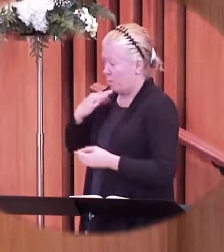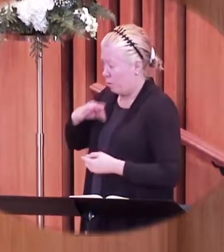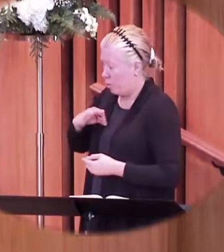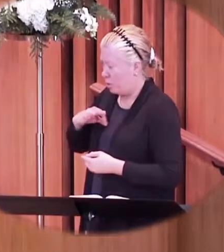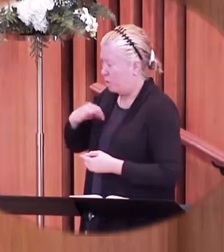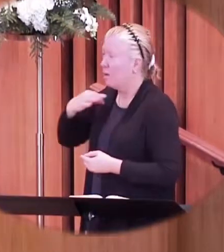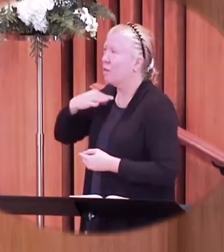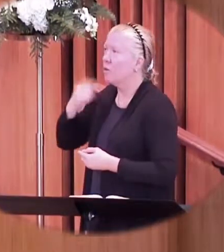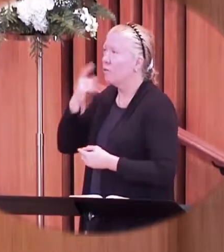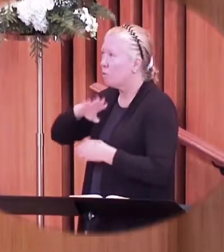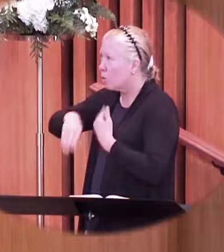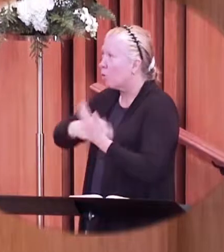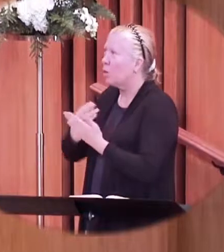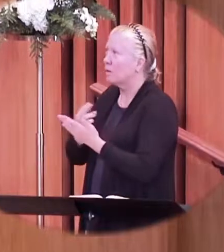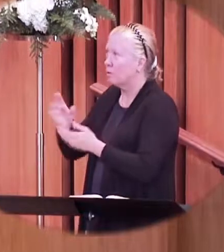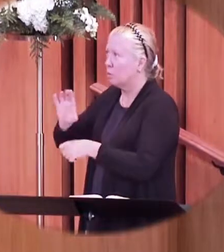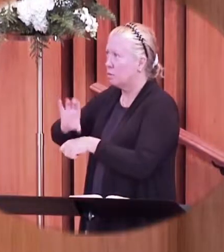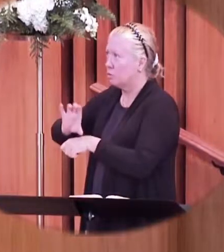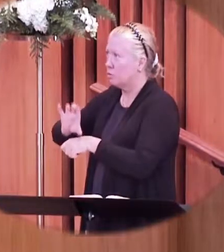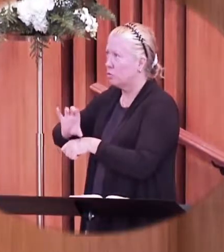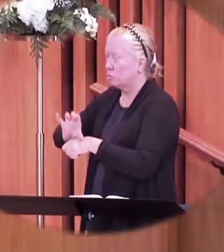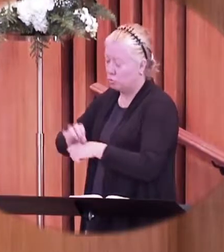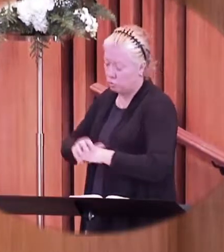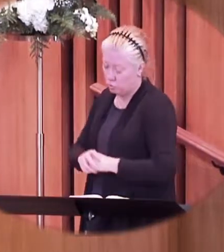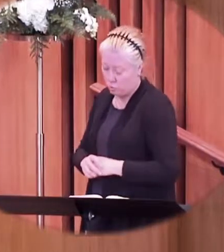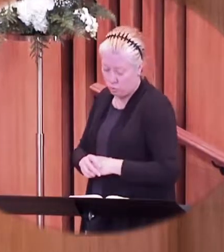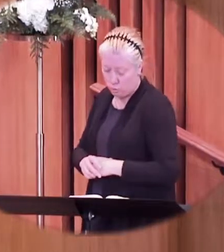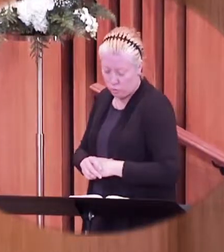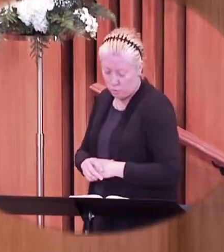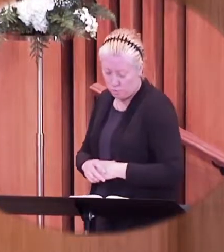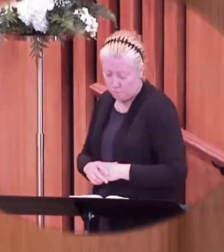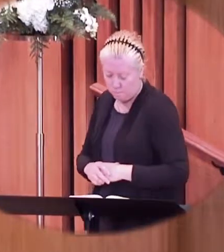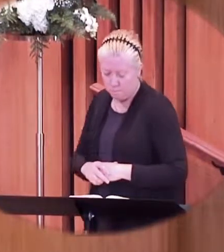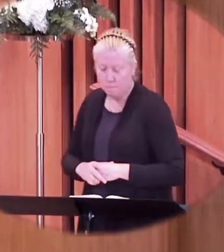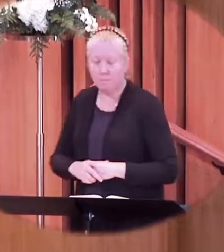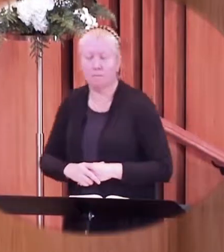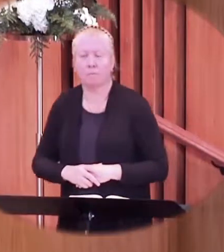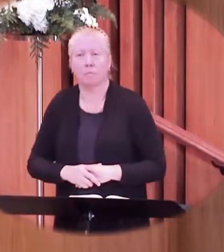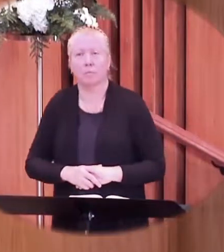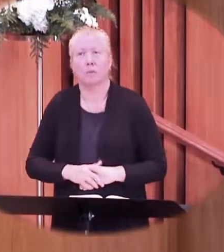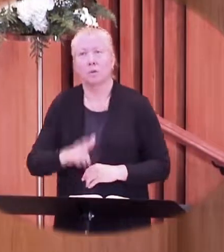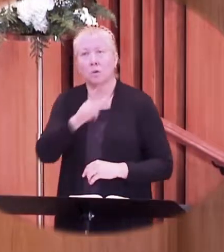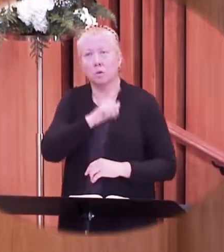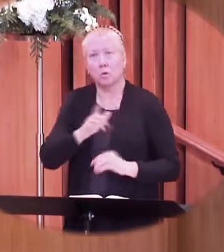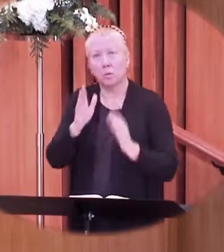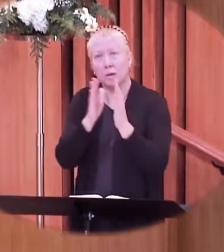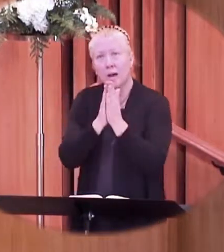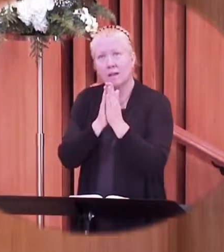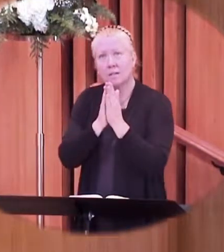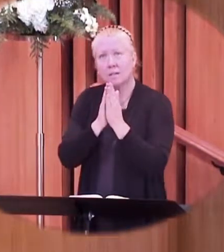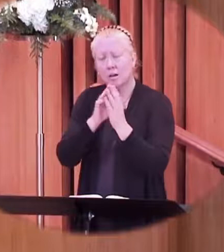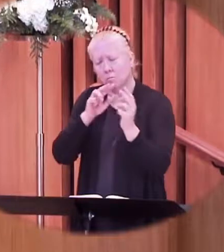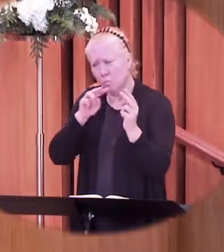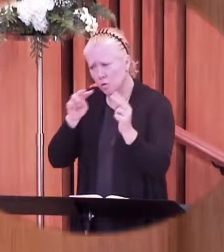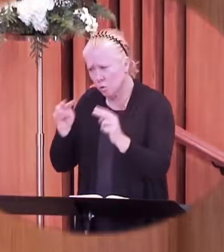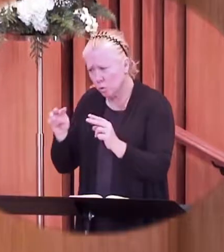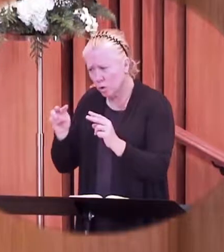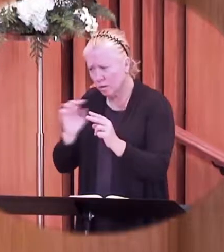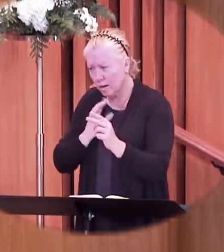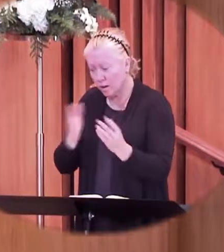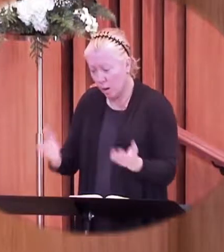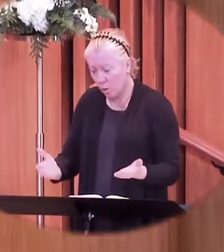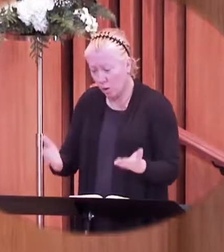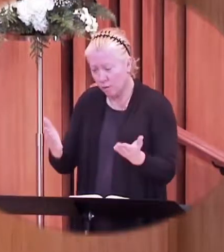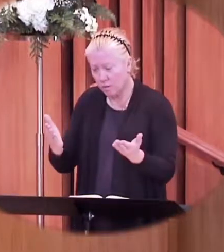of all of his holy church. Look with favor on our supplications, O Lord, and in your kindness accept these